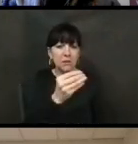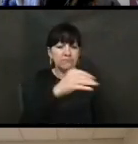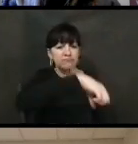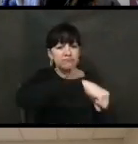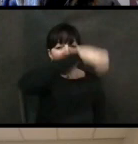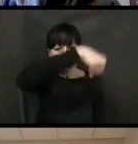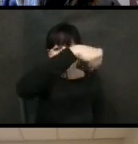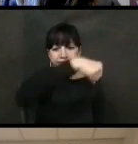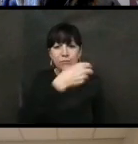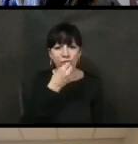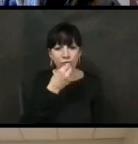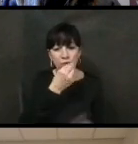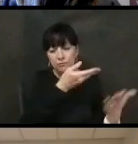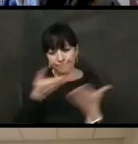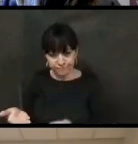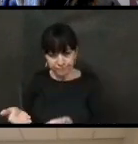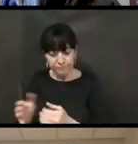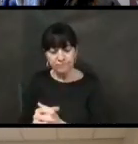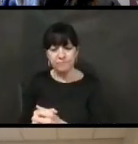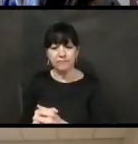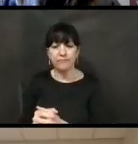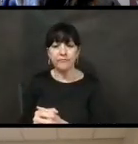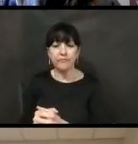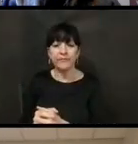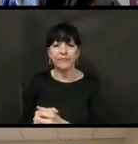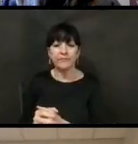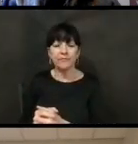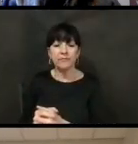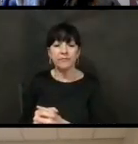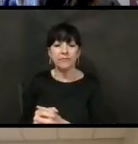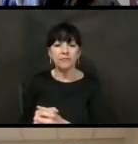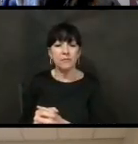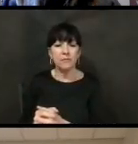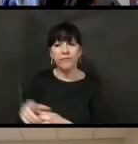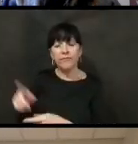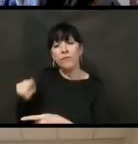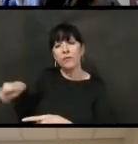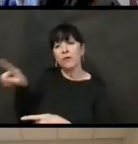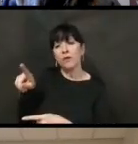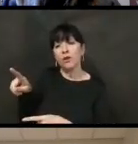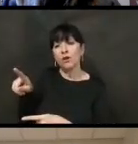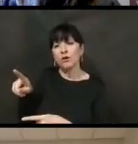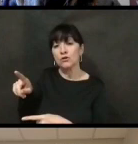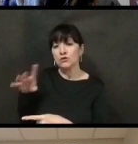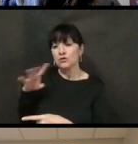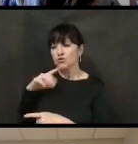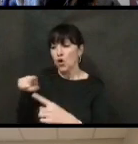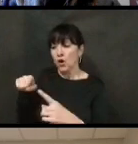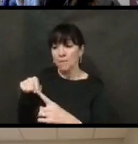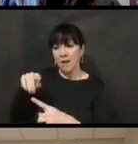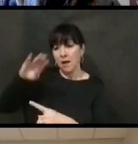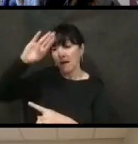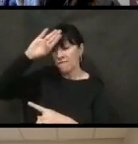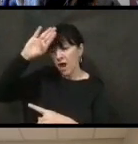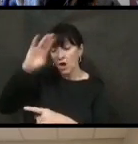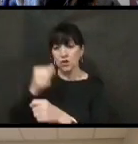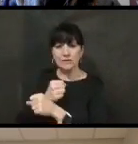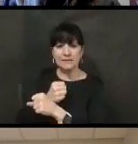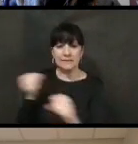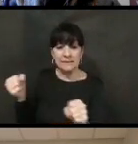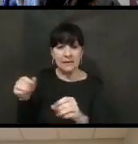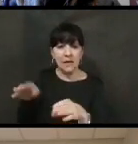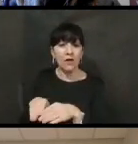capacity. I assume that means fire capacity. Is that something we will implement to open sooner to get the economy running again? Is that something that you're